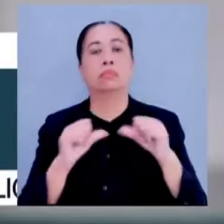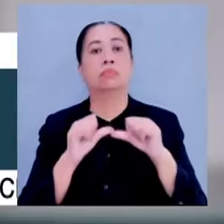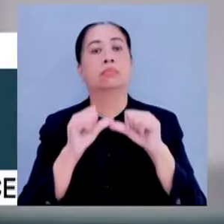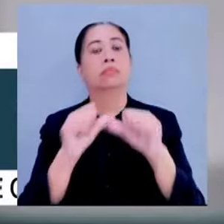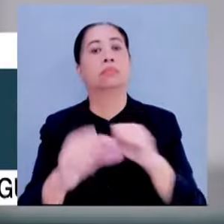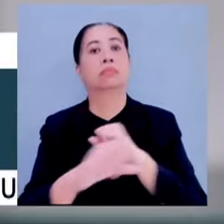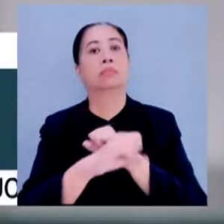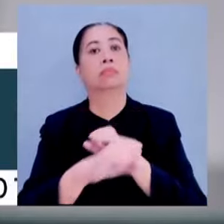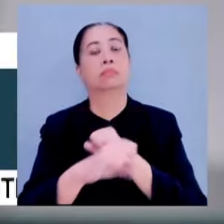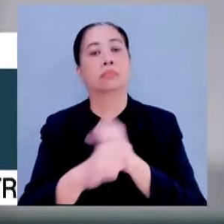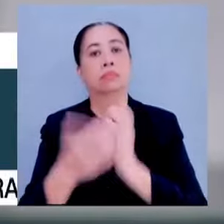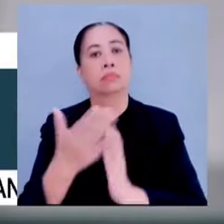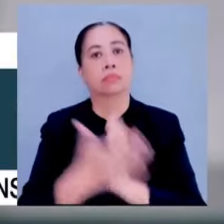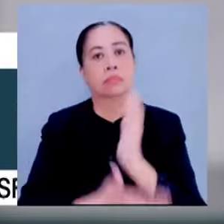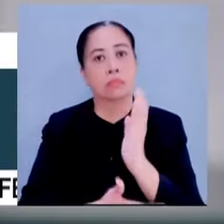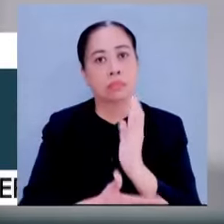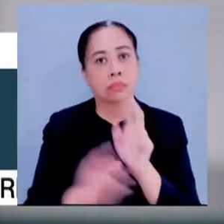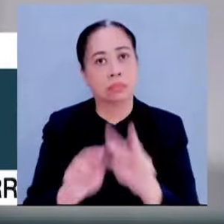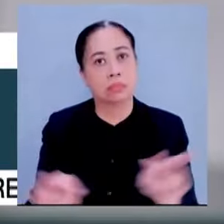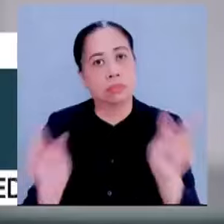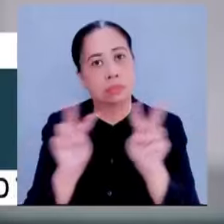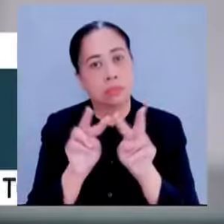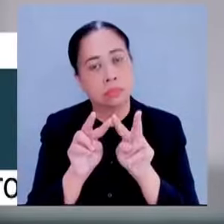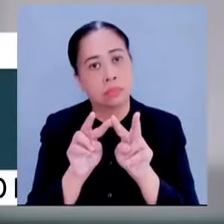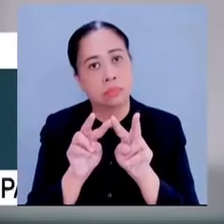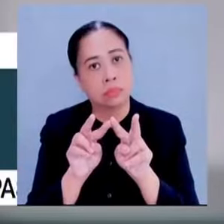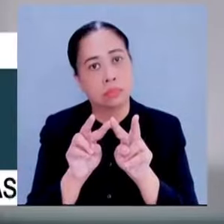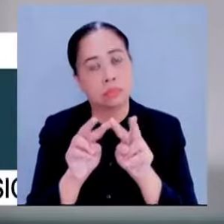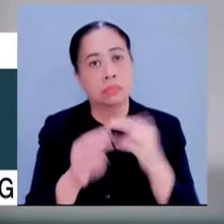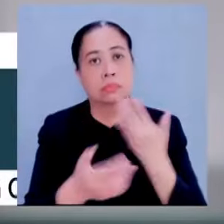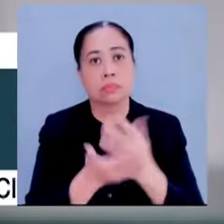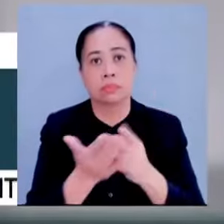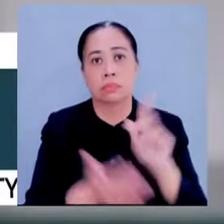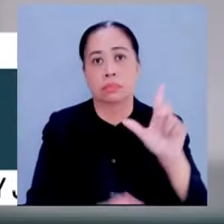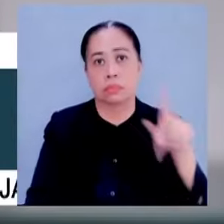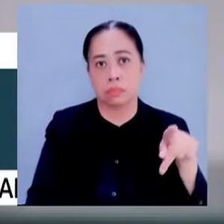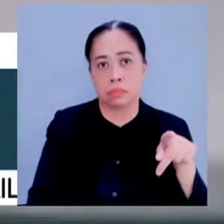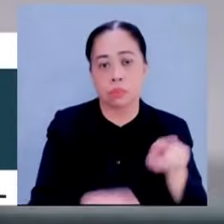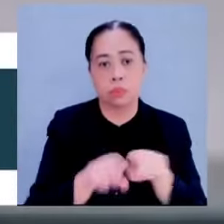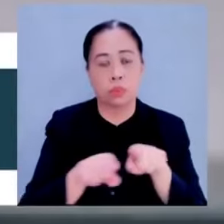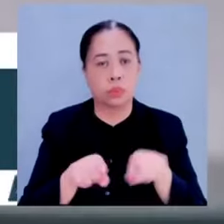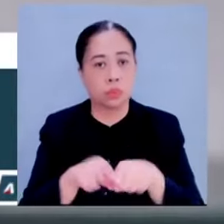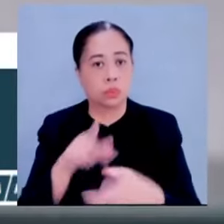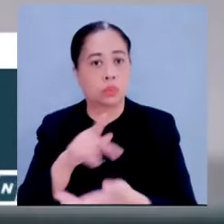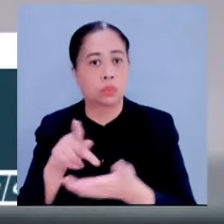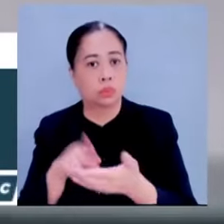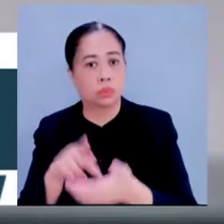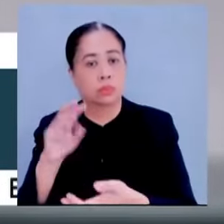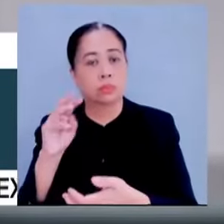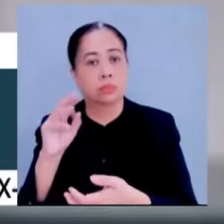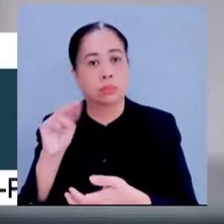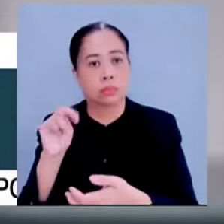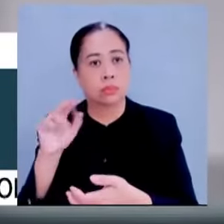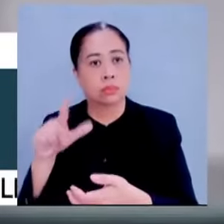advocate for the right values. I'm part of the LP, and at the same time, I'm also part of the ML, which